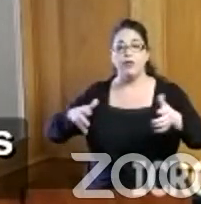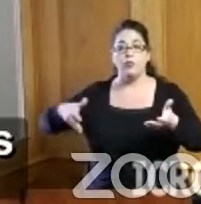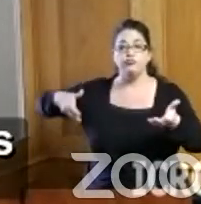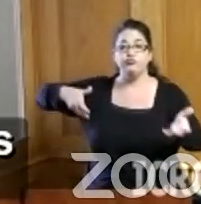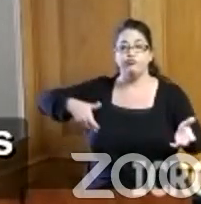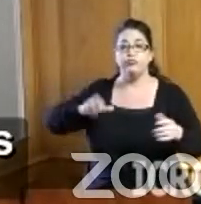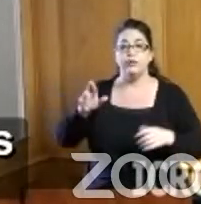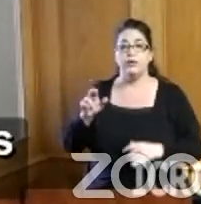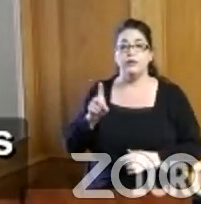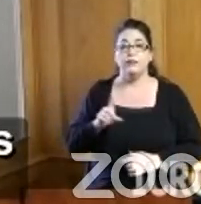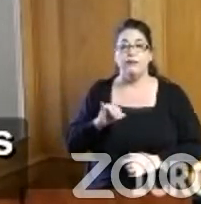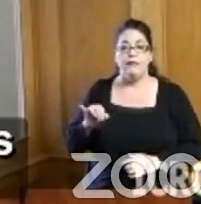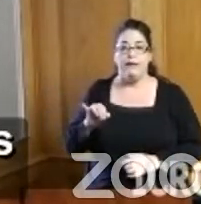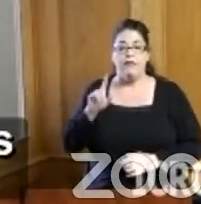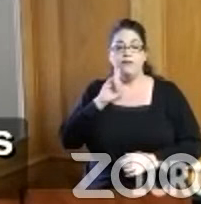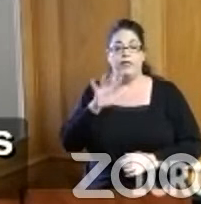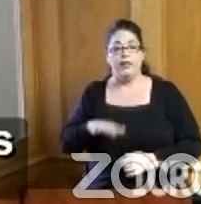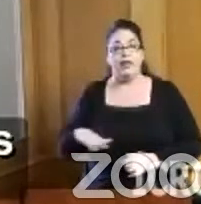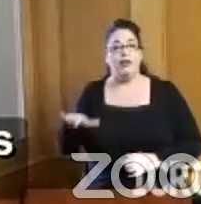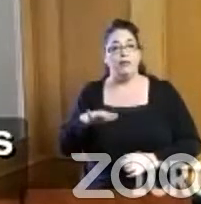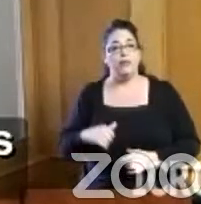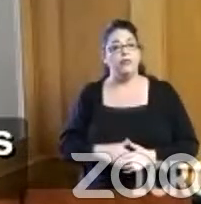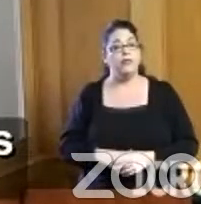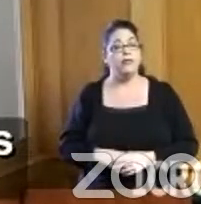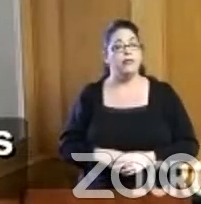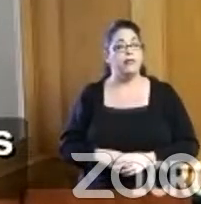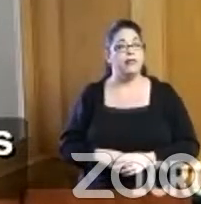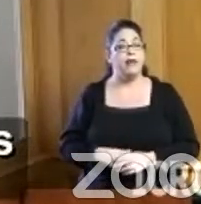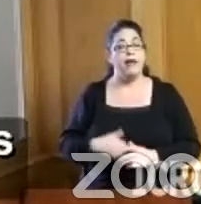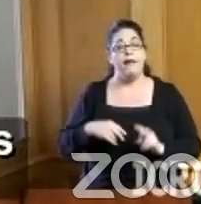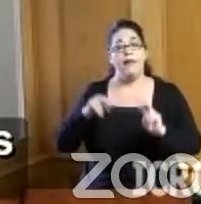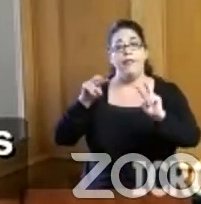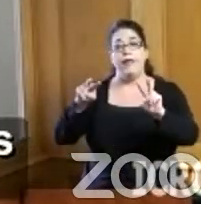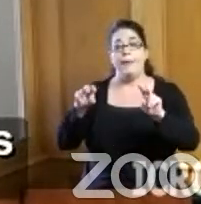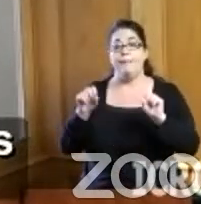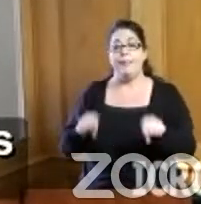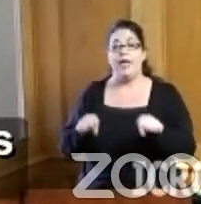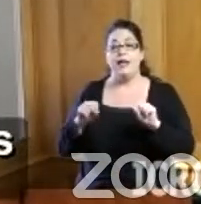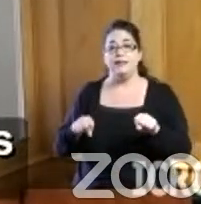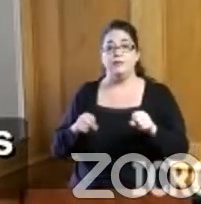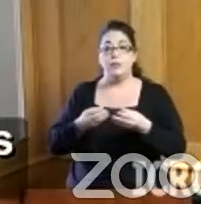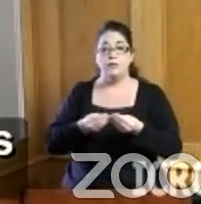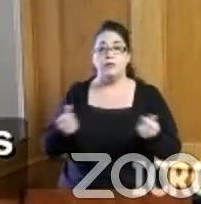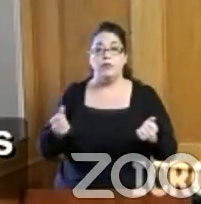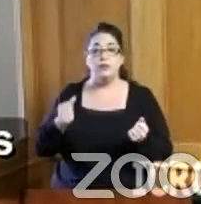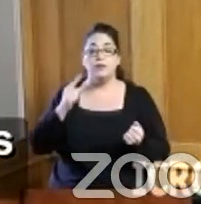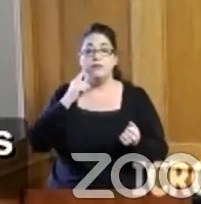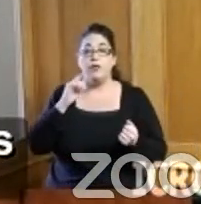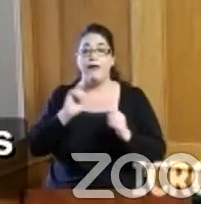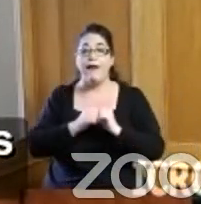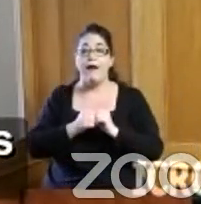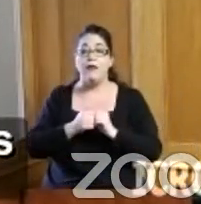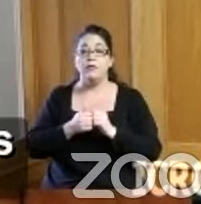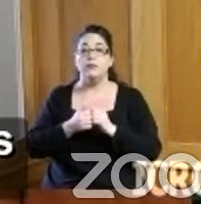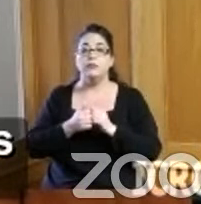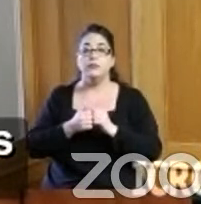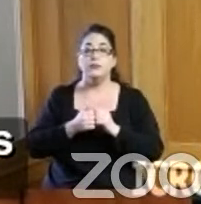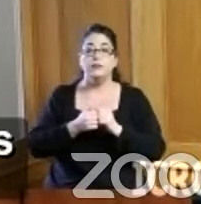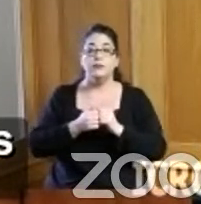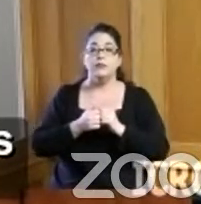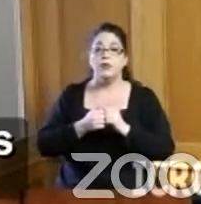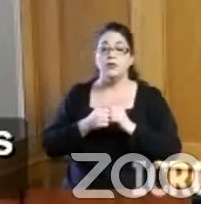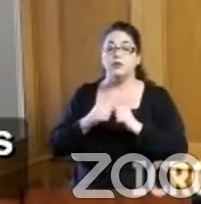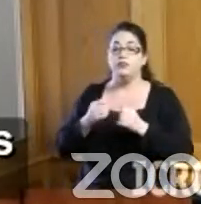inflow, and as well as to look at the possible solutions, both solutions that are looking to remove